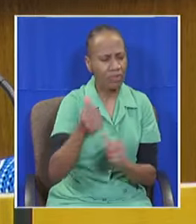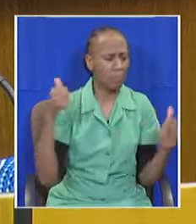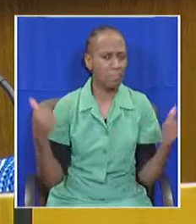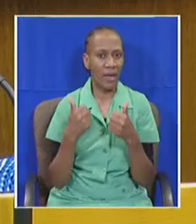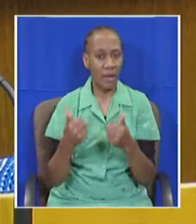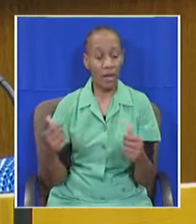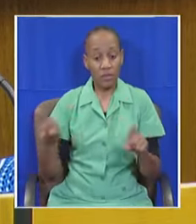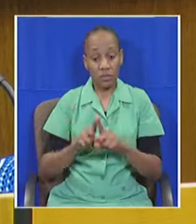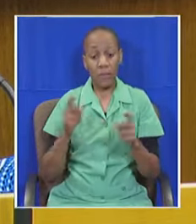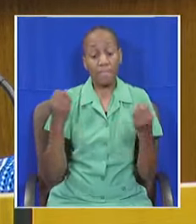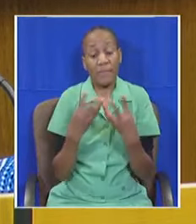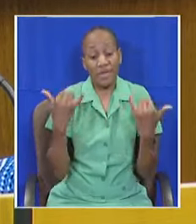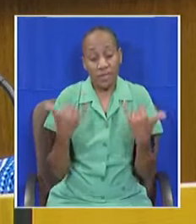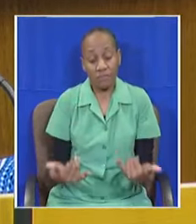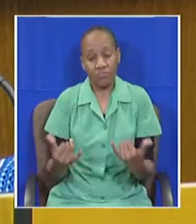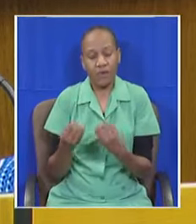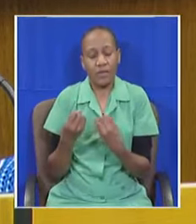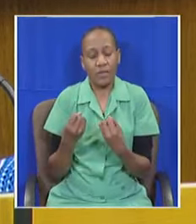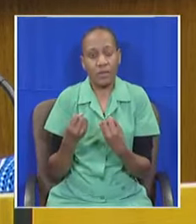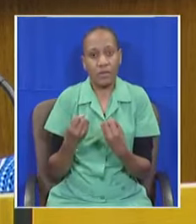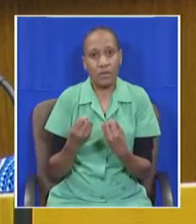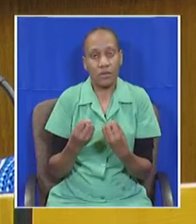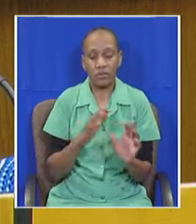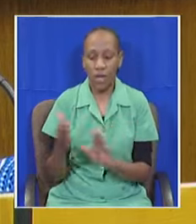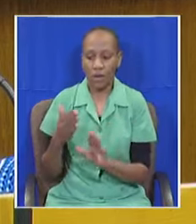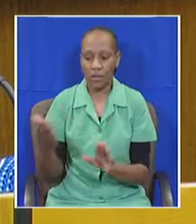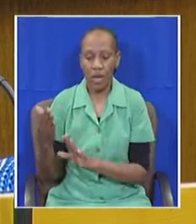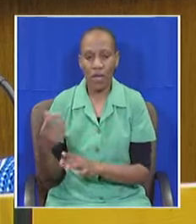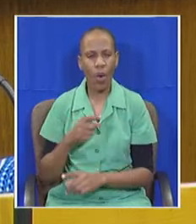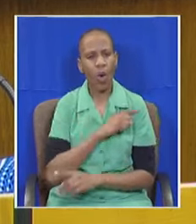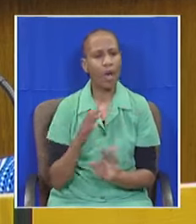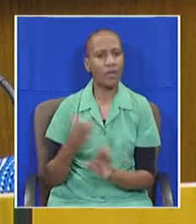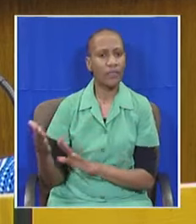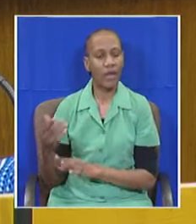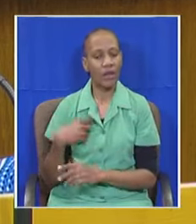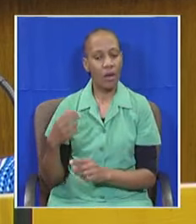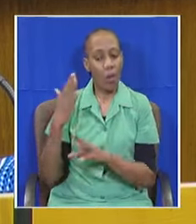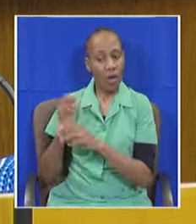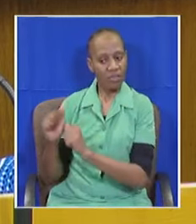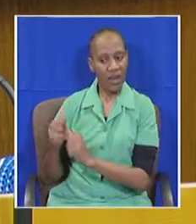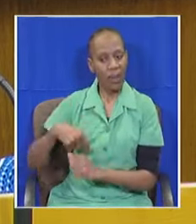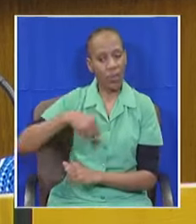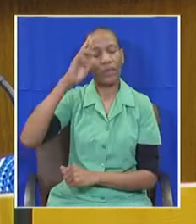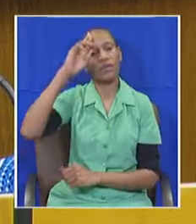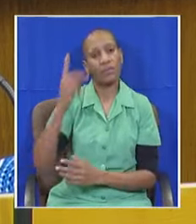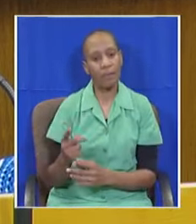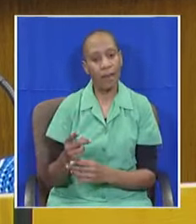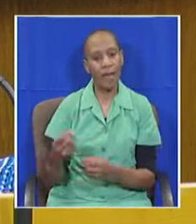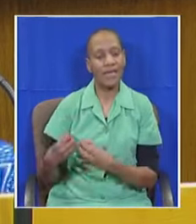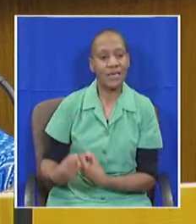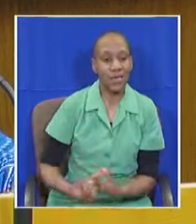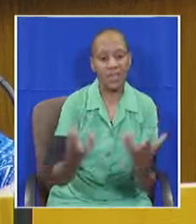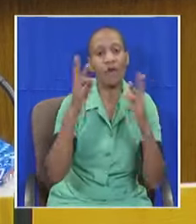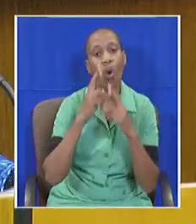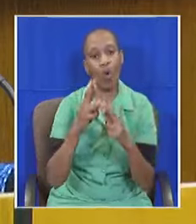many young people across the country died. Their death was not in vain. Their legacy lives on, and it shines as a beacon of hope to many of